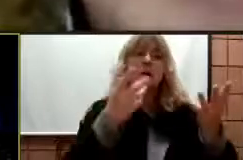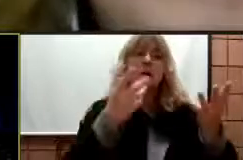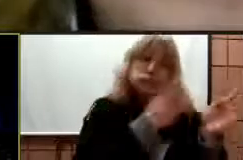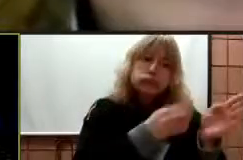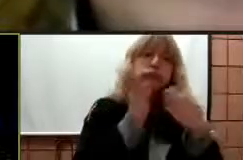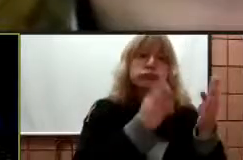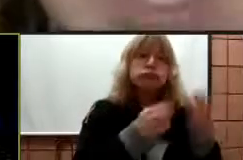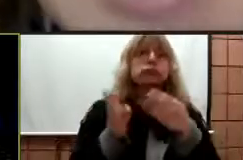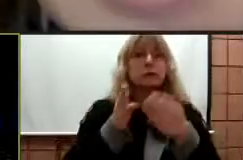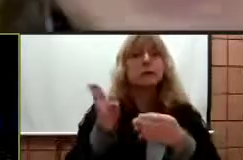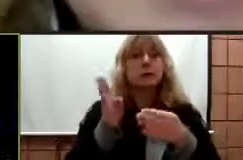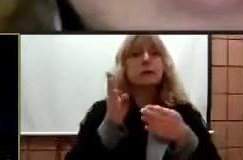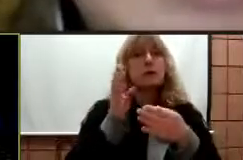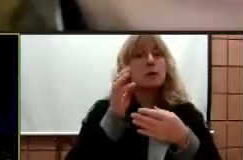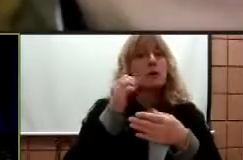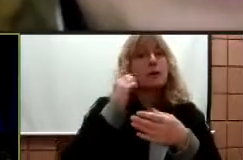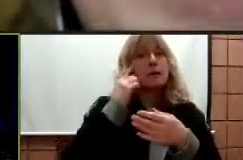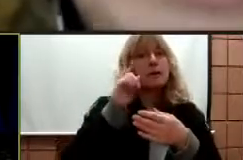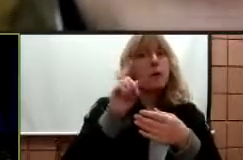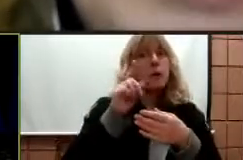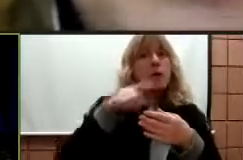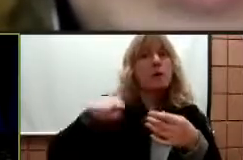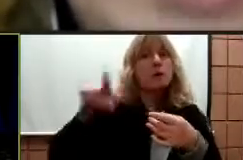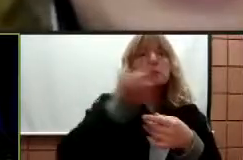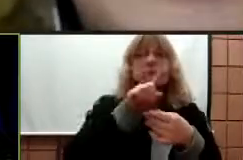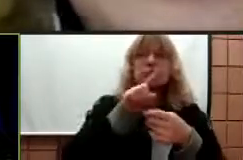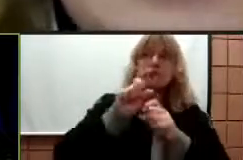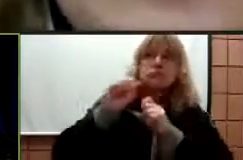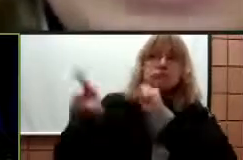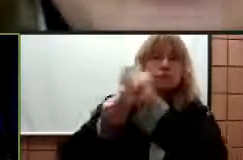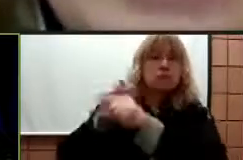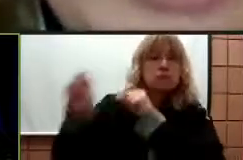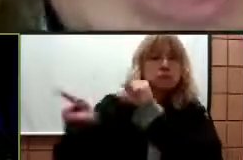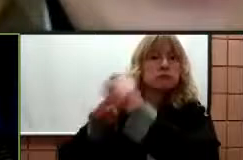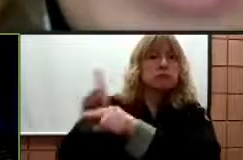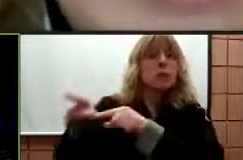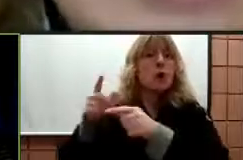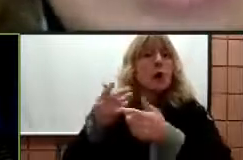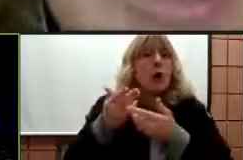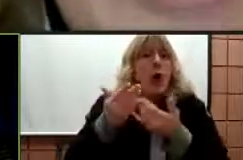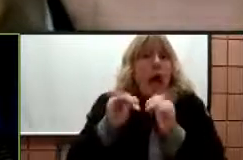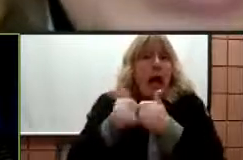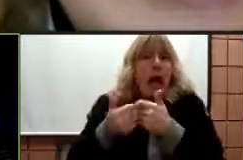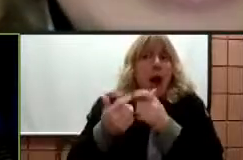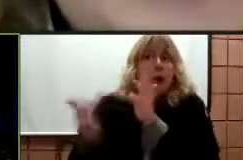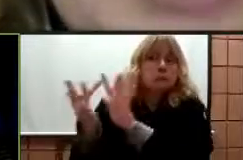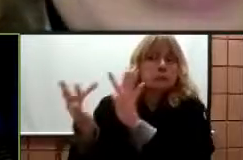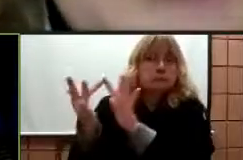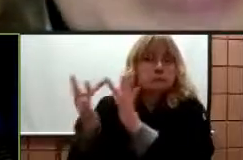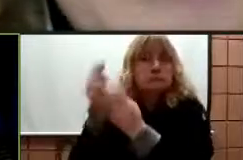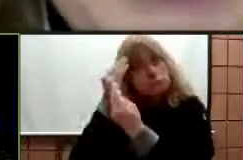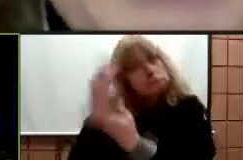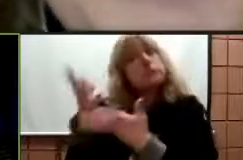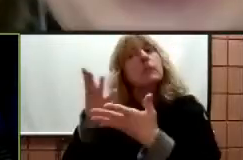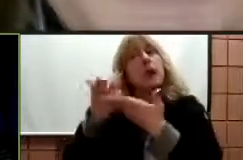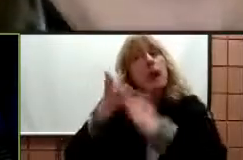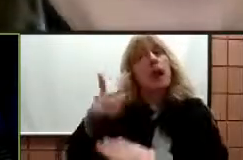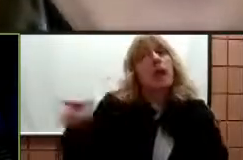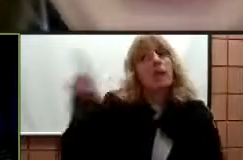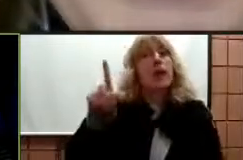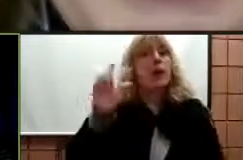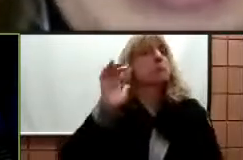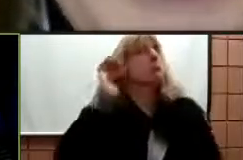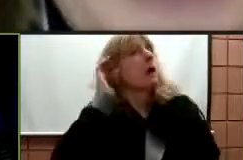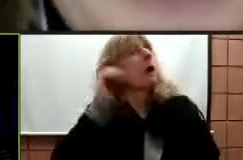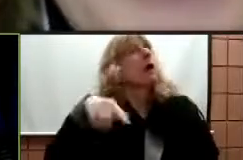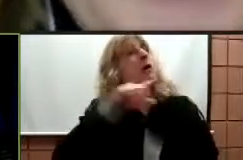organizing some ways in which we can reach out and let our voices be heard around it. So thank you